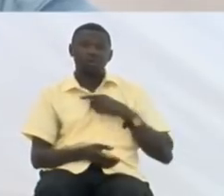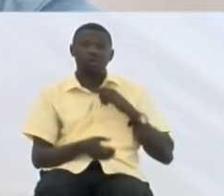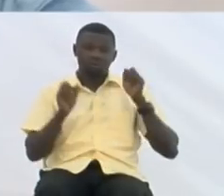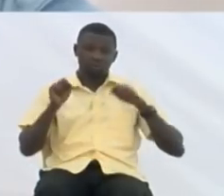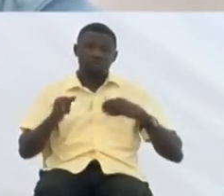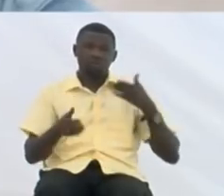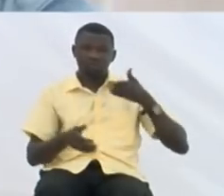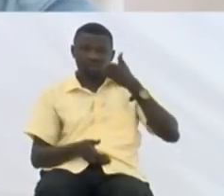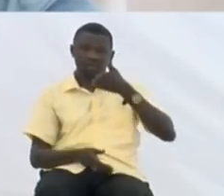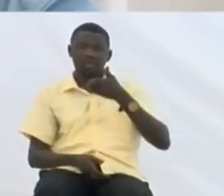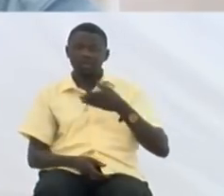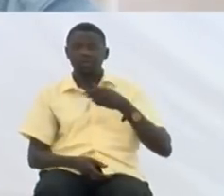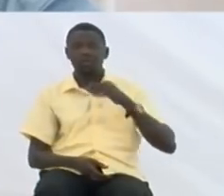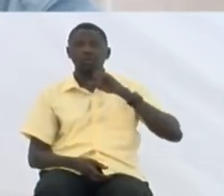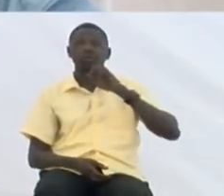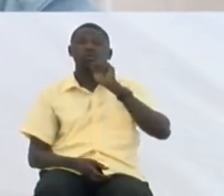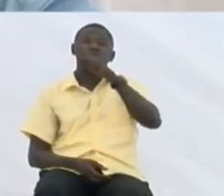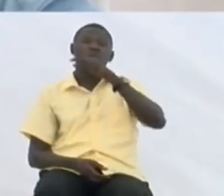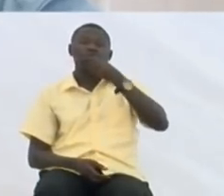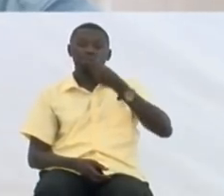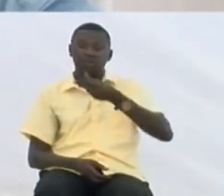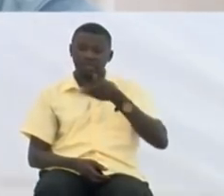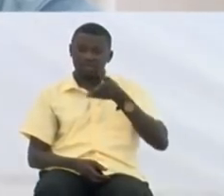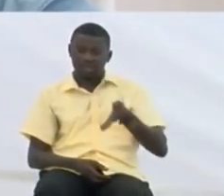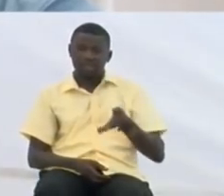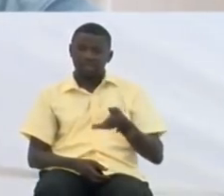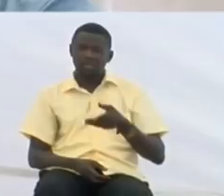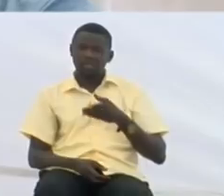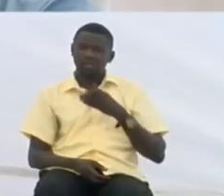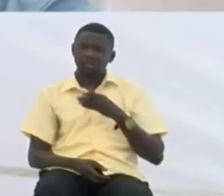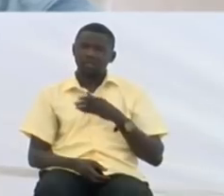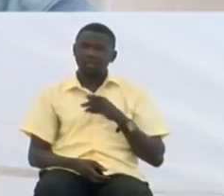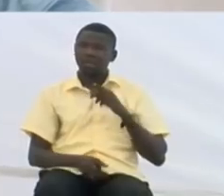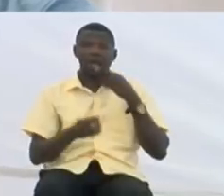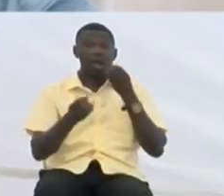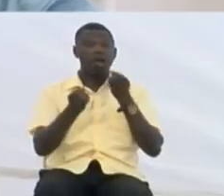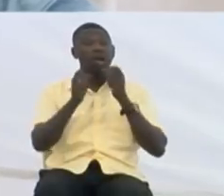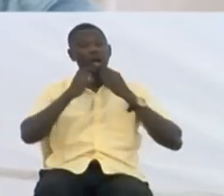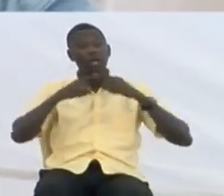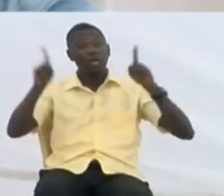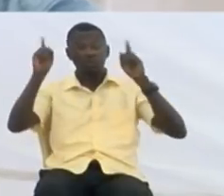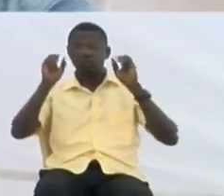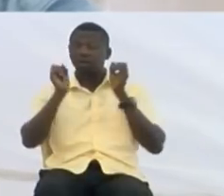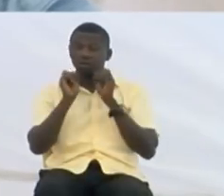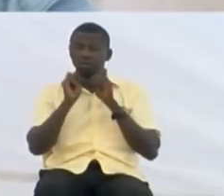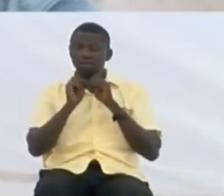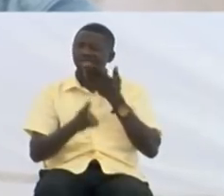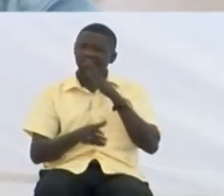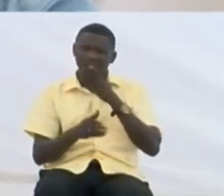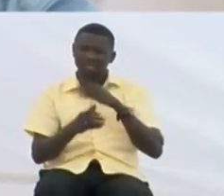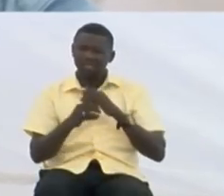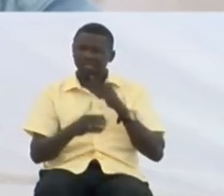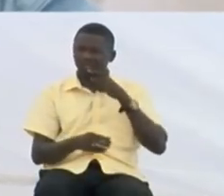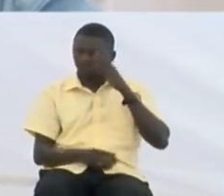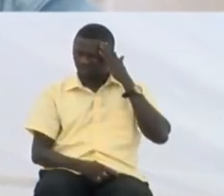Jambur unhindered, is there anything else that you saw which made you believe that they were sent by the